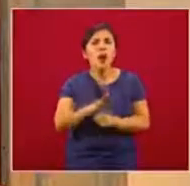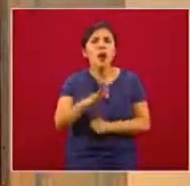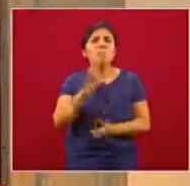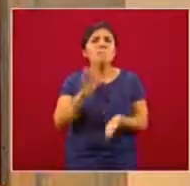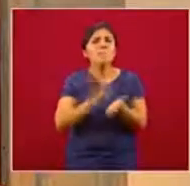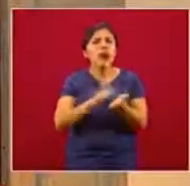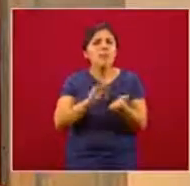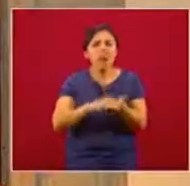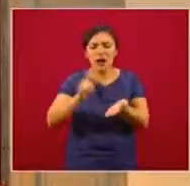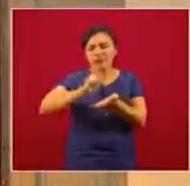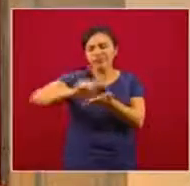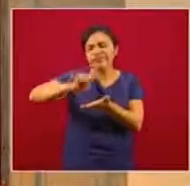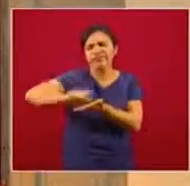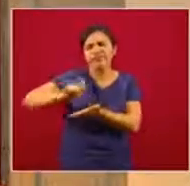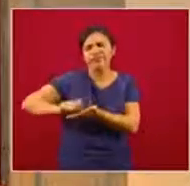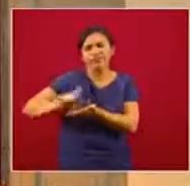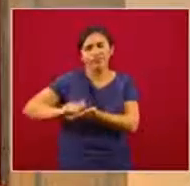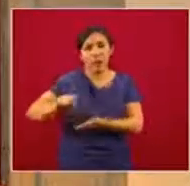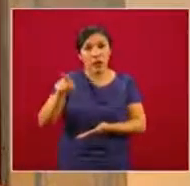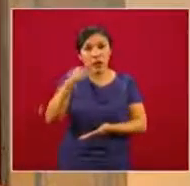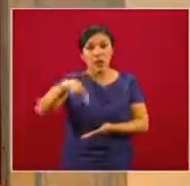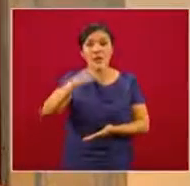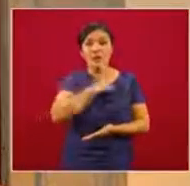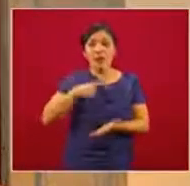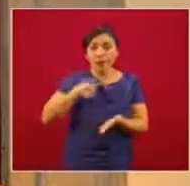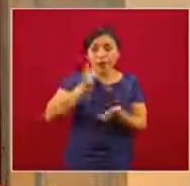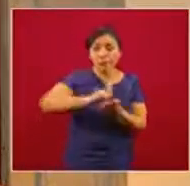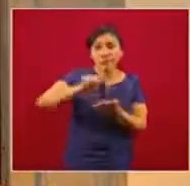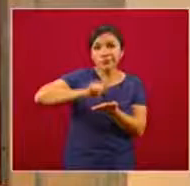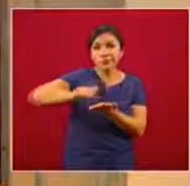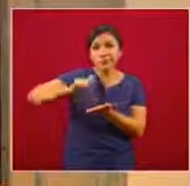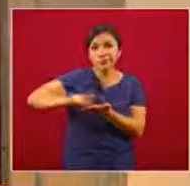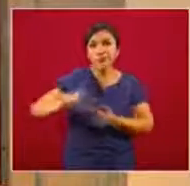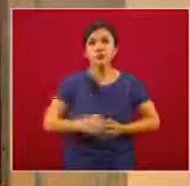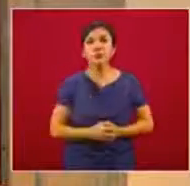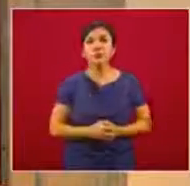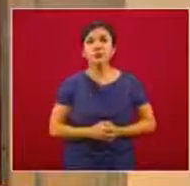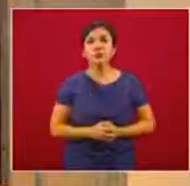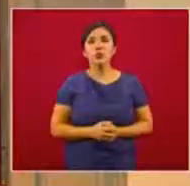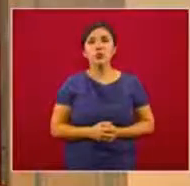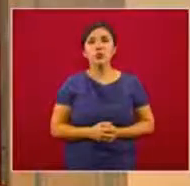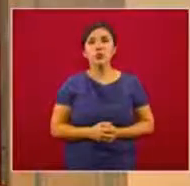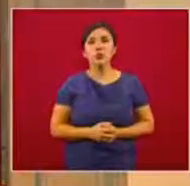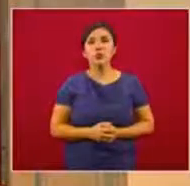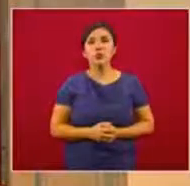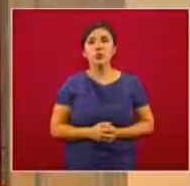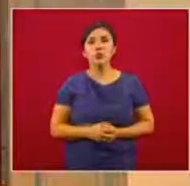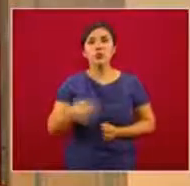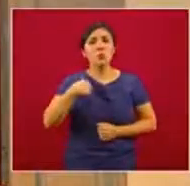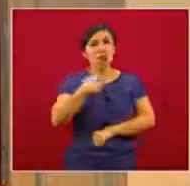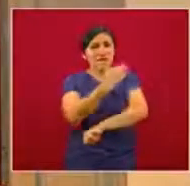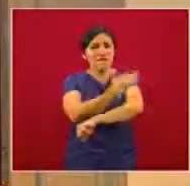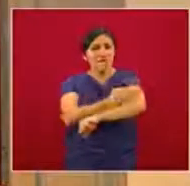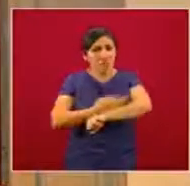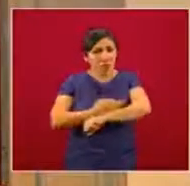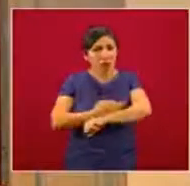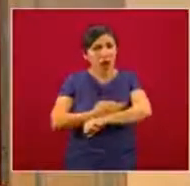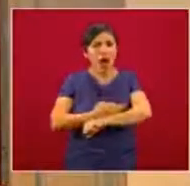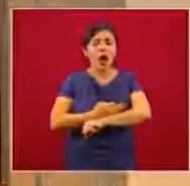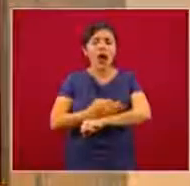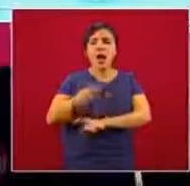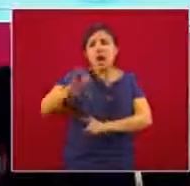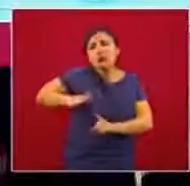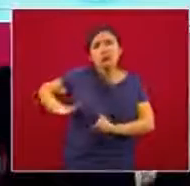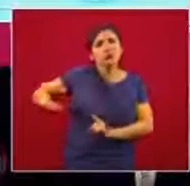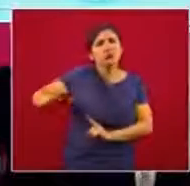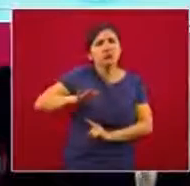completely practical on every piece of paper, on any sheet, to write that no